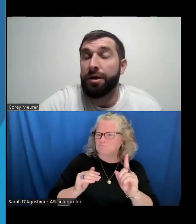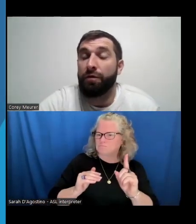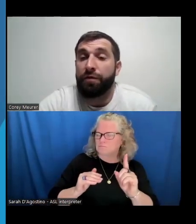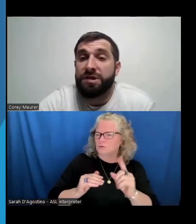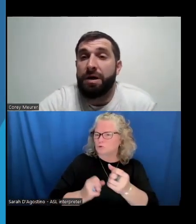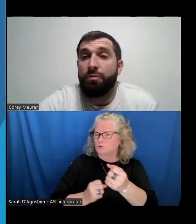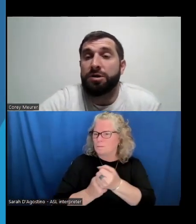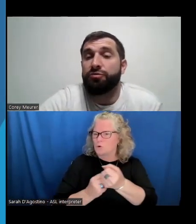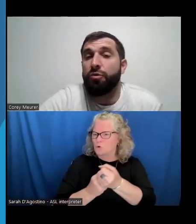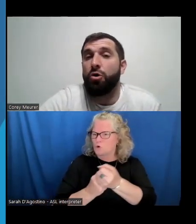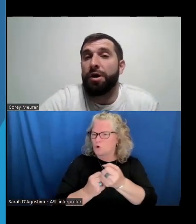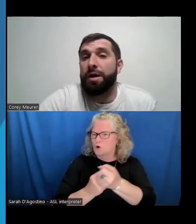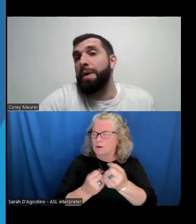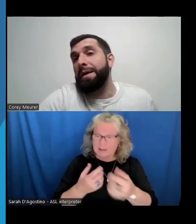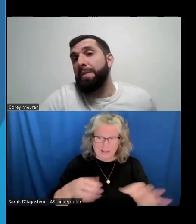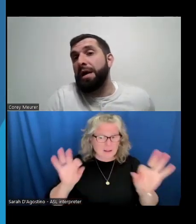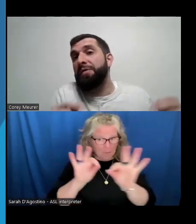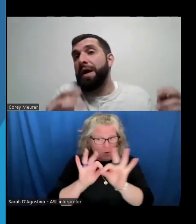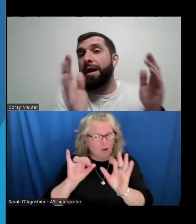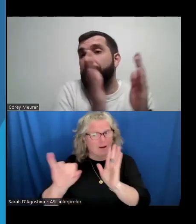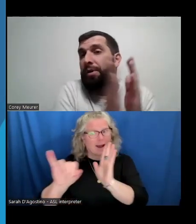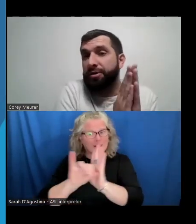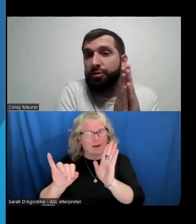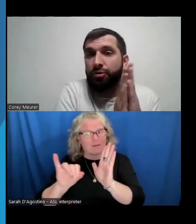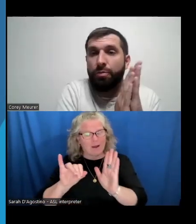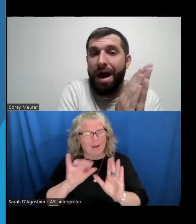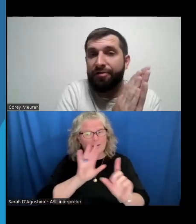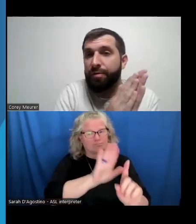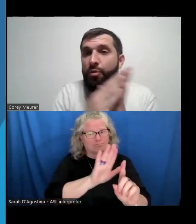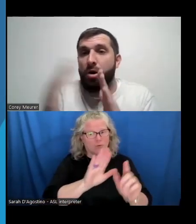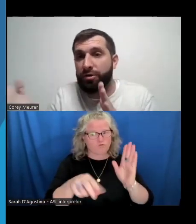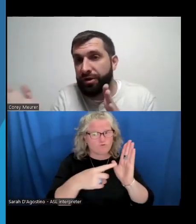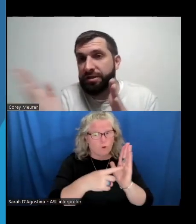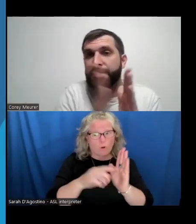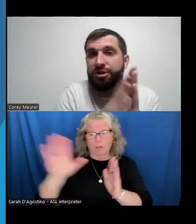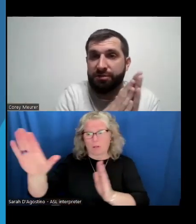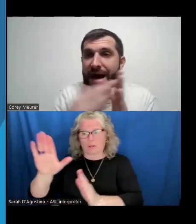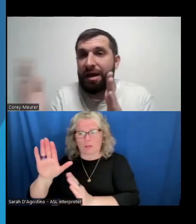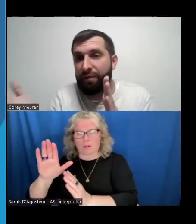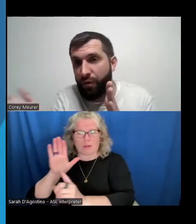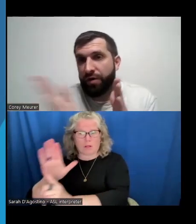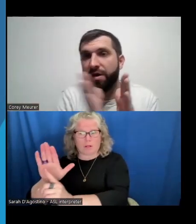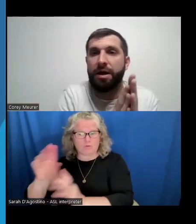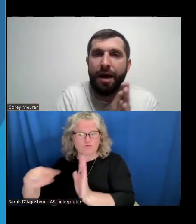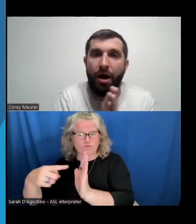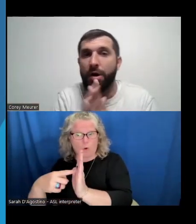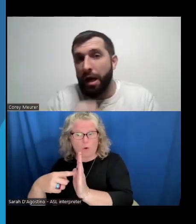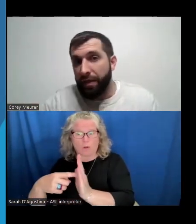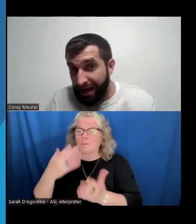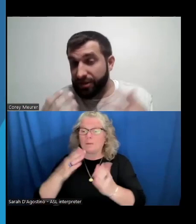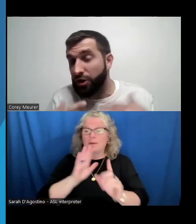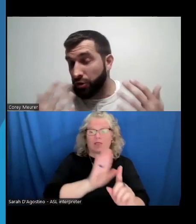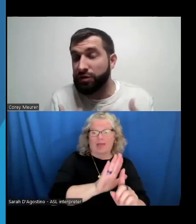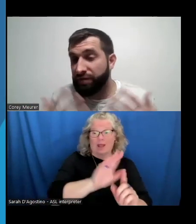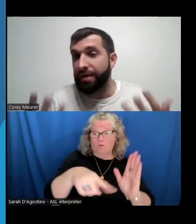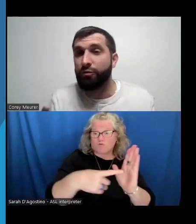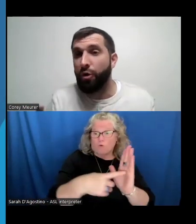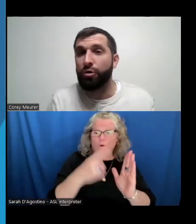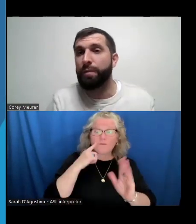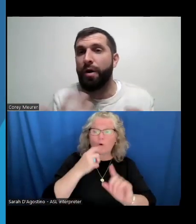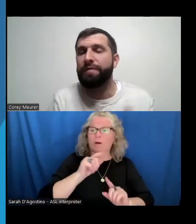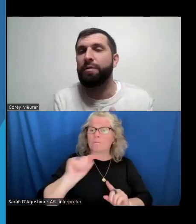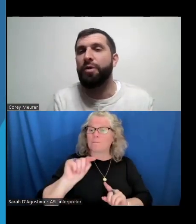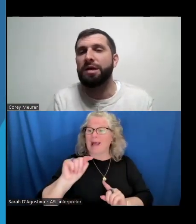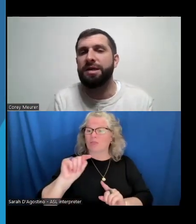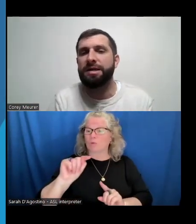is. For someone's role, it might be that I'm going to do bathroom and water transitions back and forth, in and out. That's a huge vital